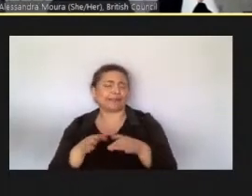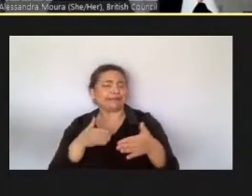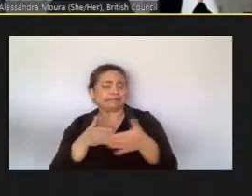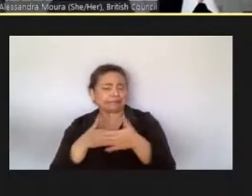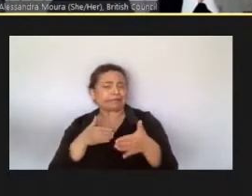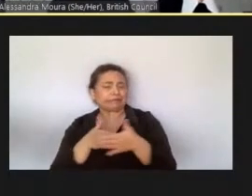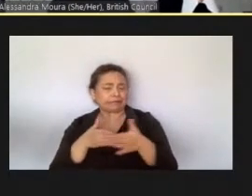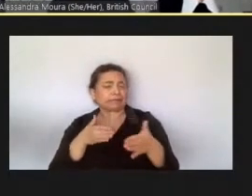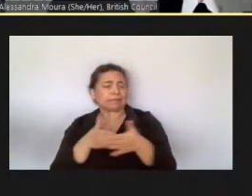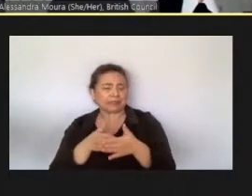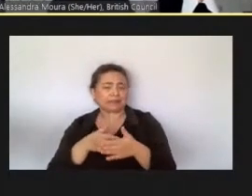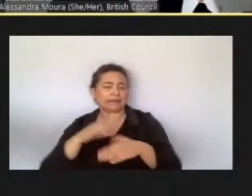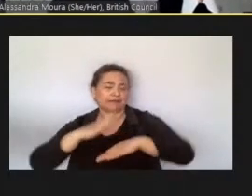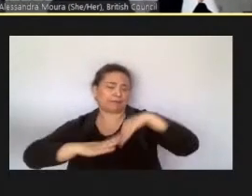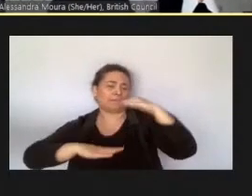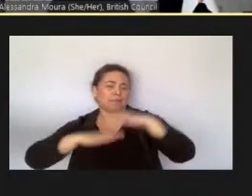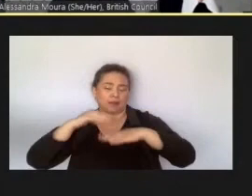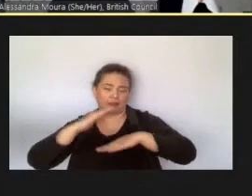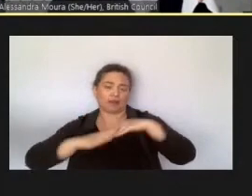Also,